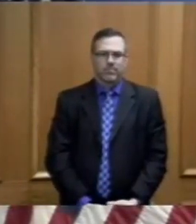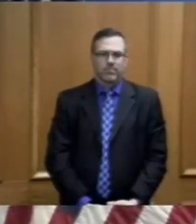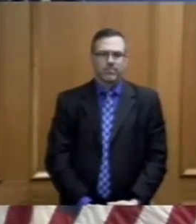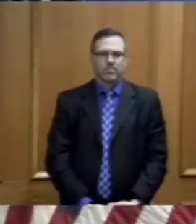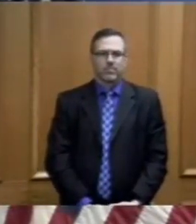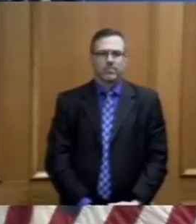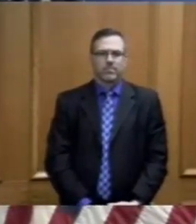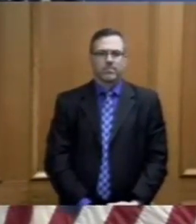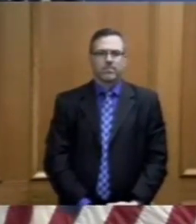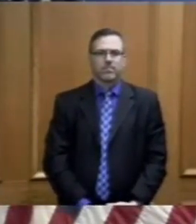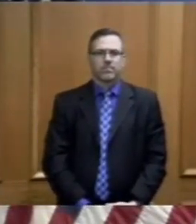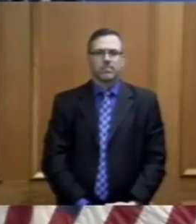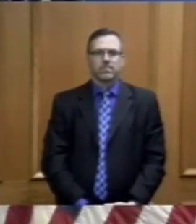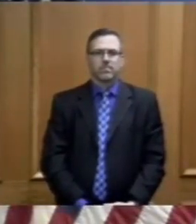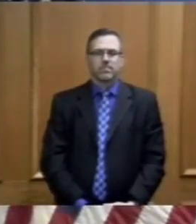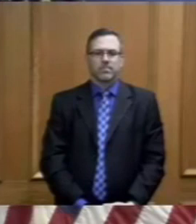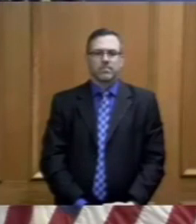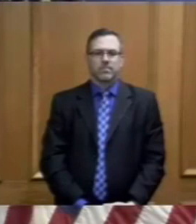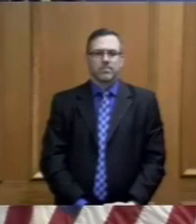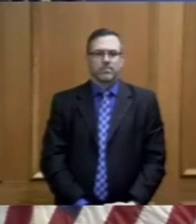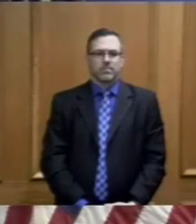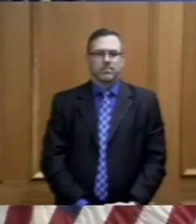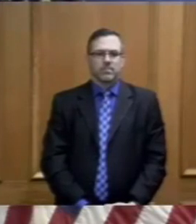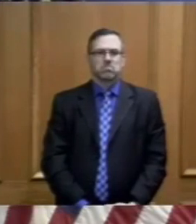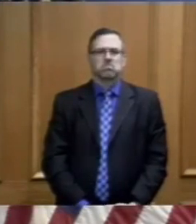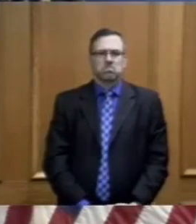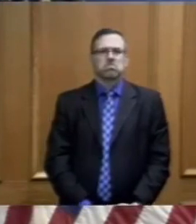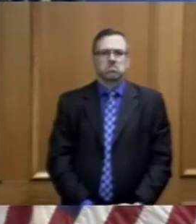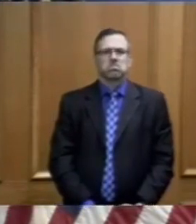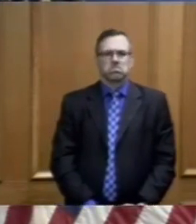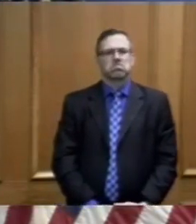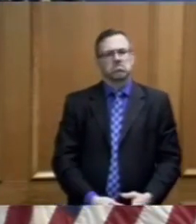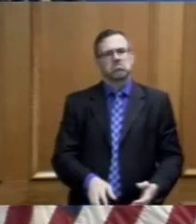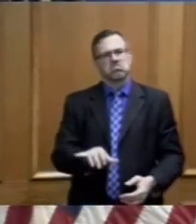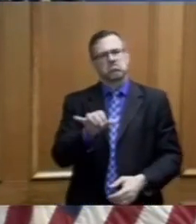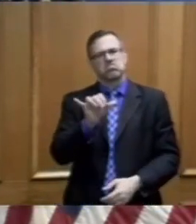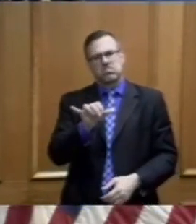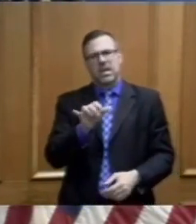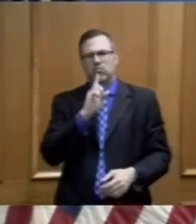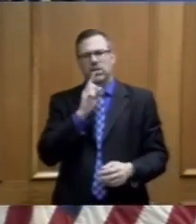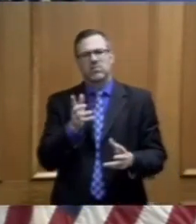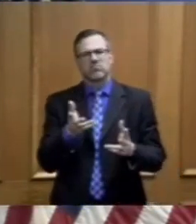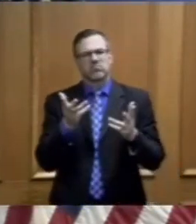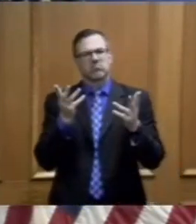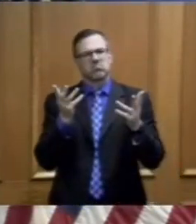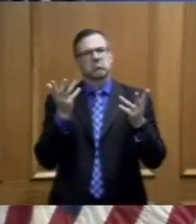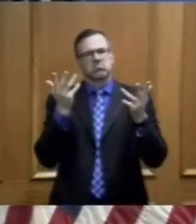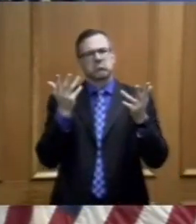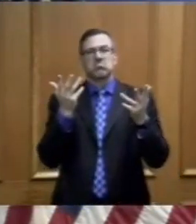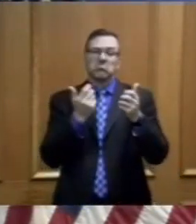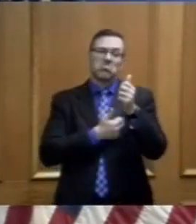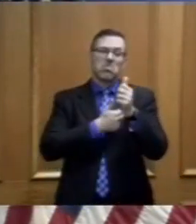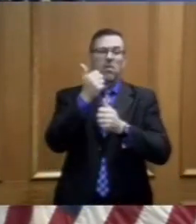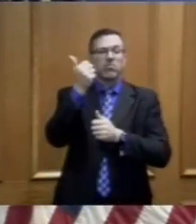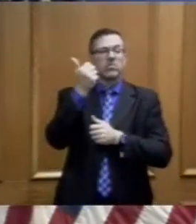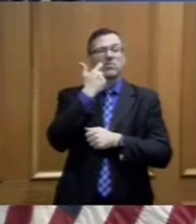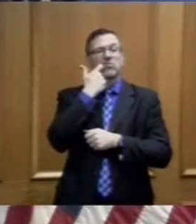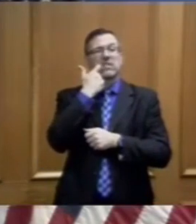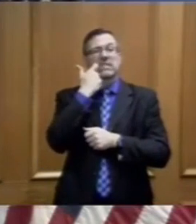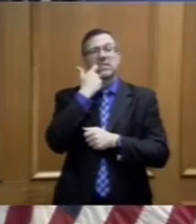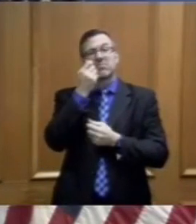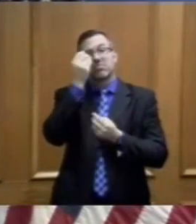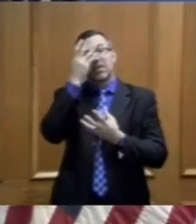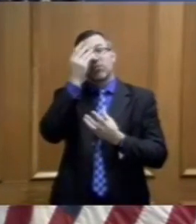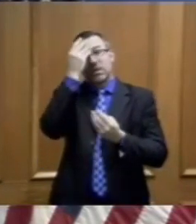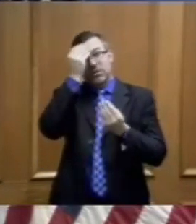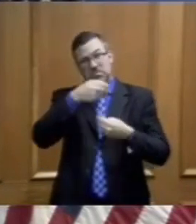Thank you for that. That's the bulk of the comments at this point. It's the newest information that we haven't